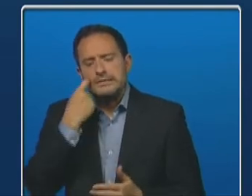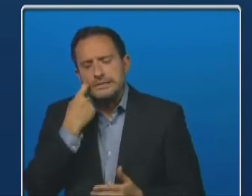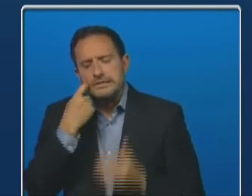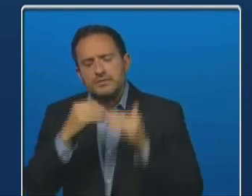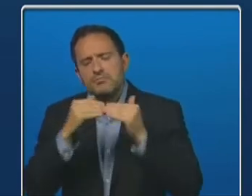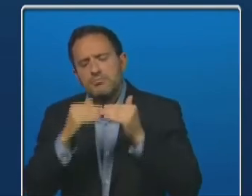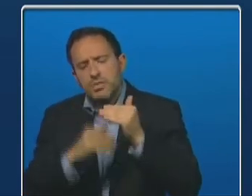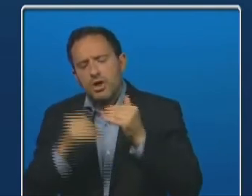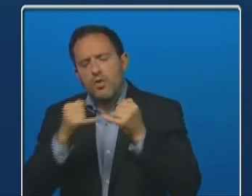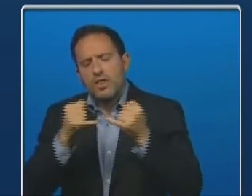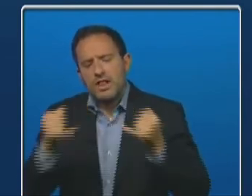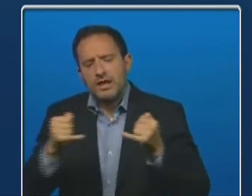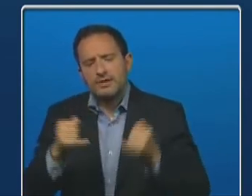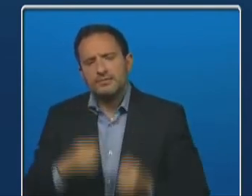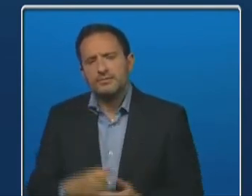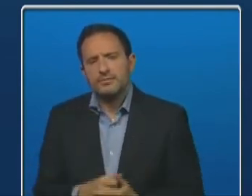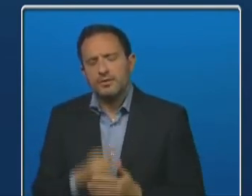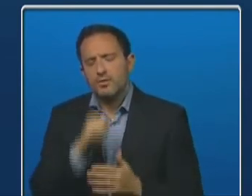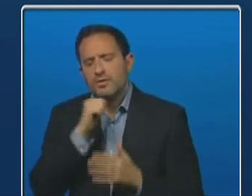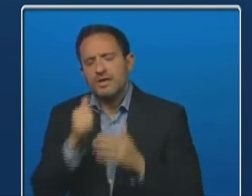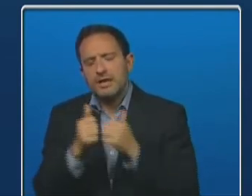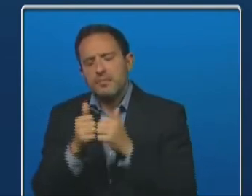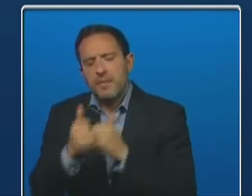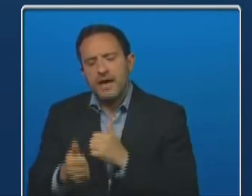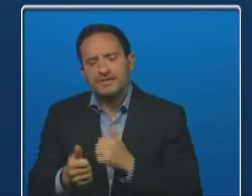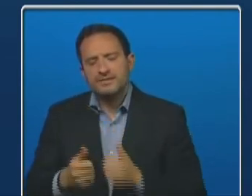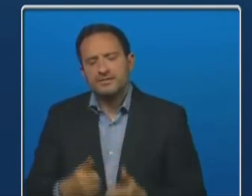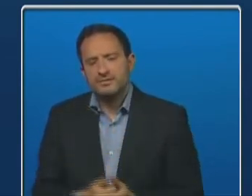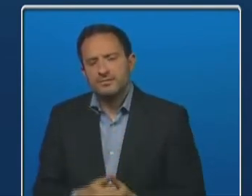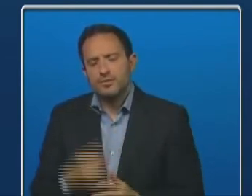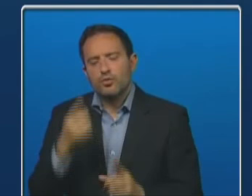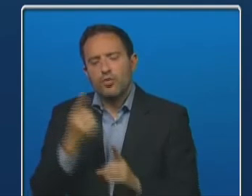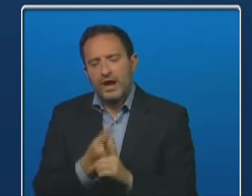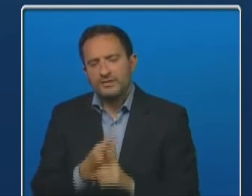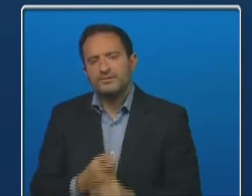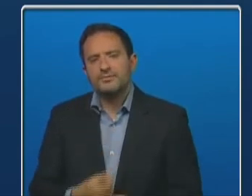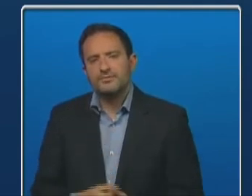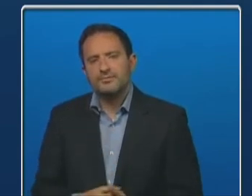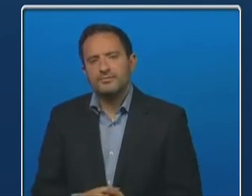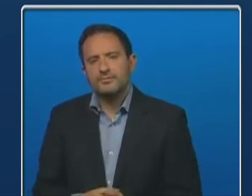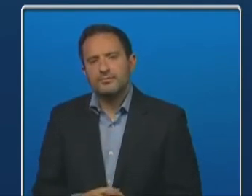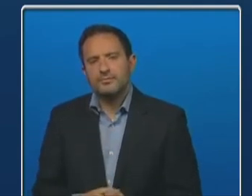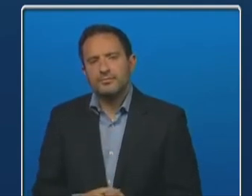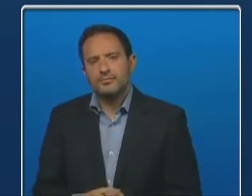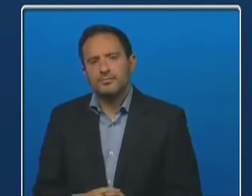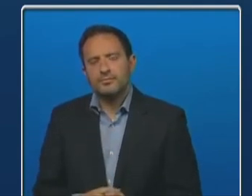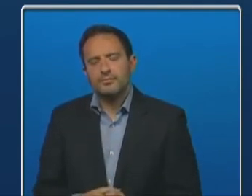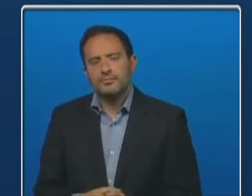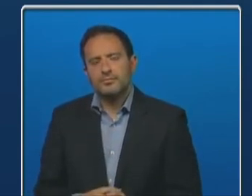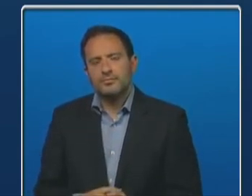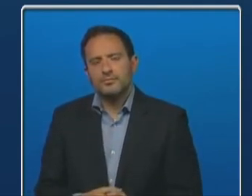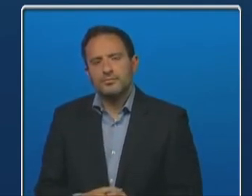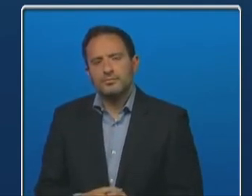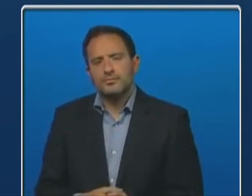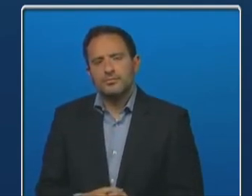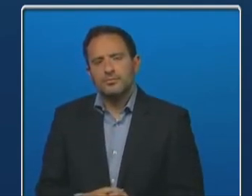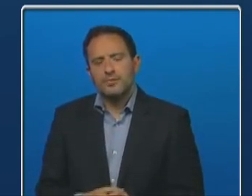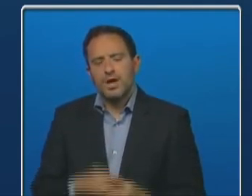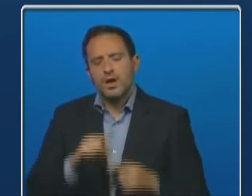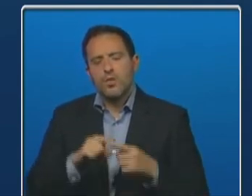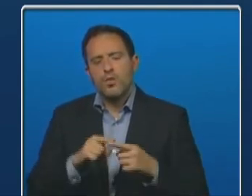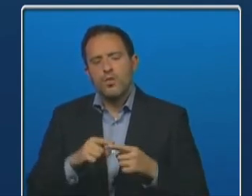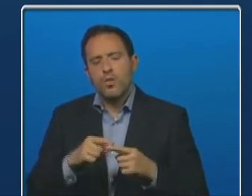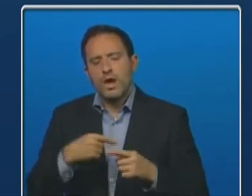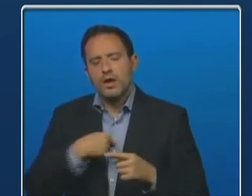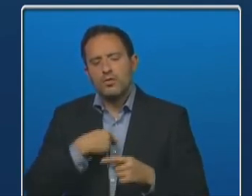We just didn't get there. Correct. Okay, great. And now when we finally get